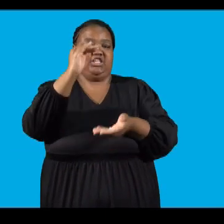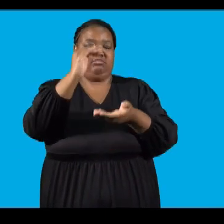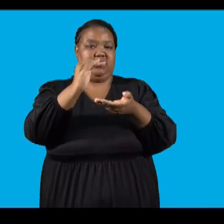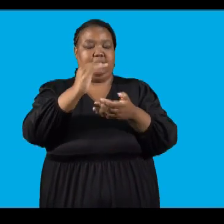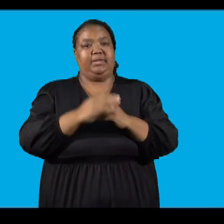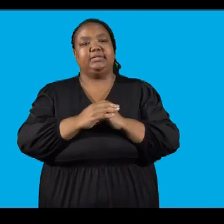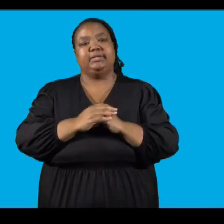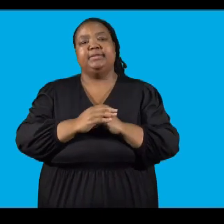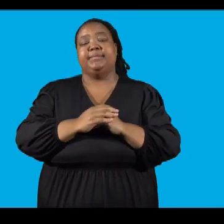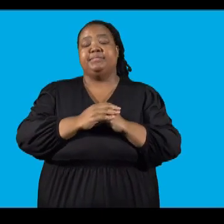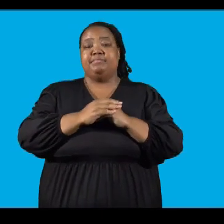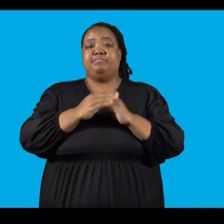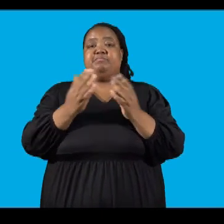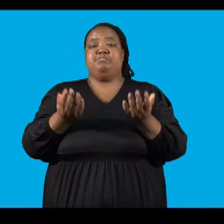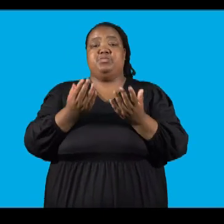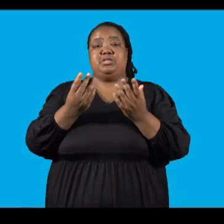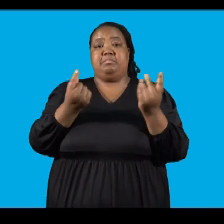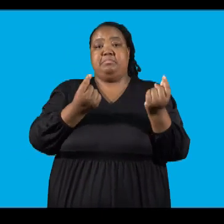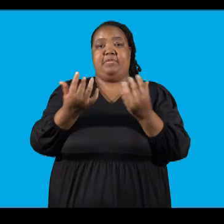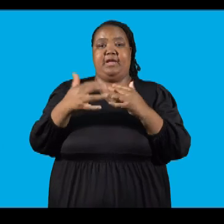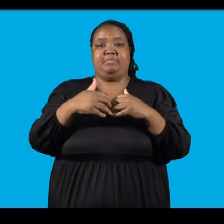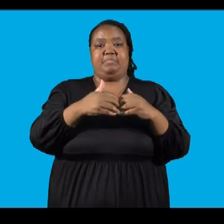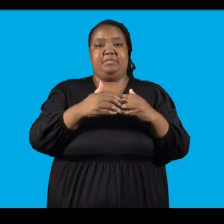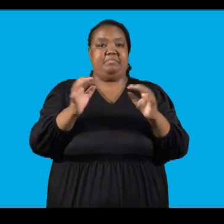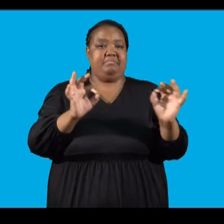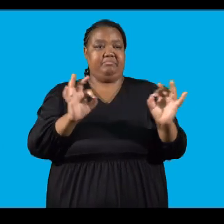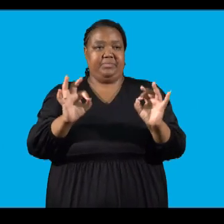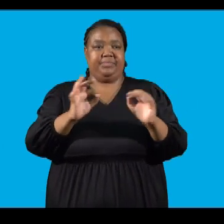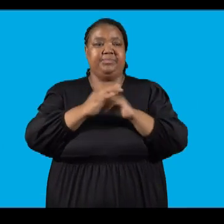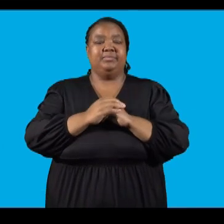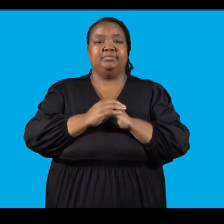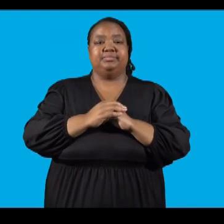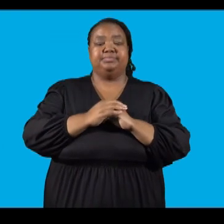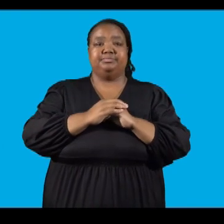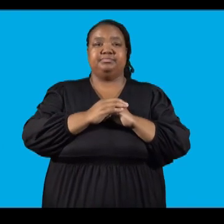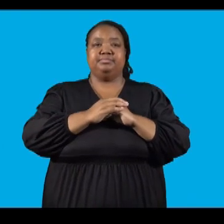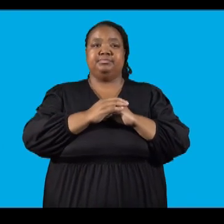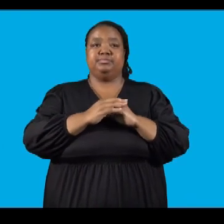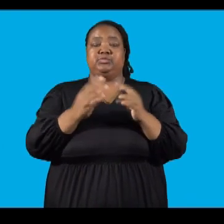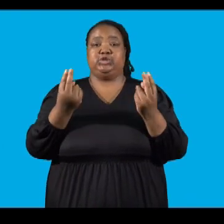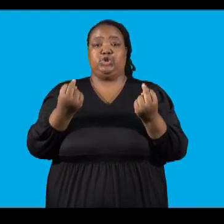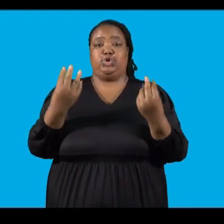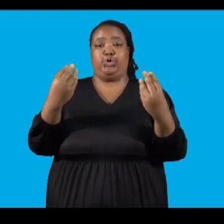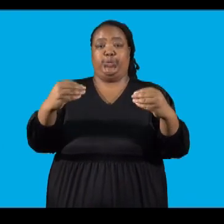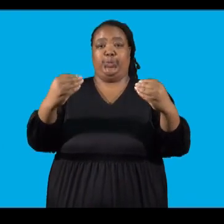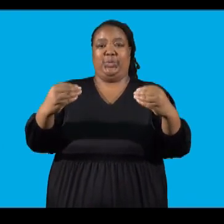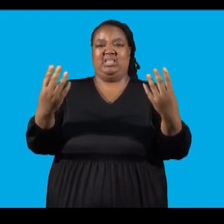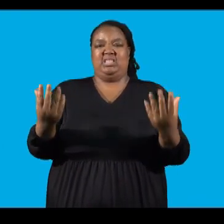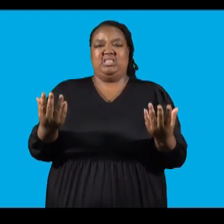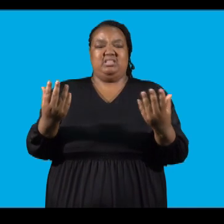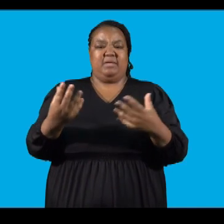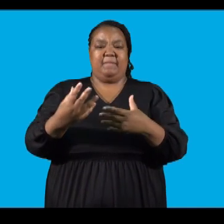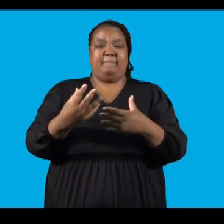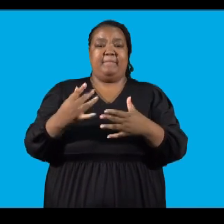limiting competition amongst themselves and also increasing their prices. Why is it difficult for